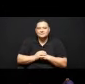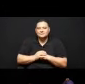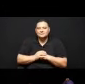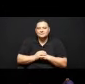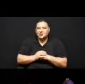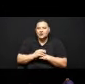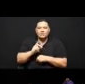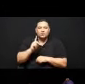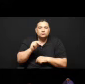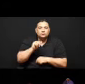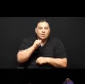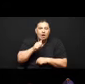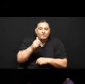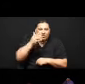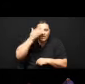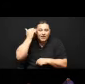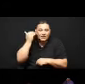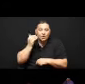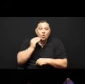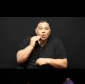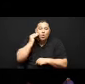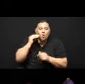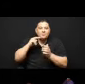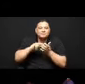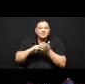Home means the comfort of the hills.